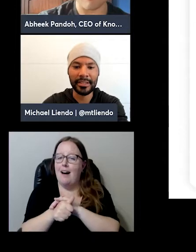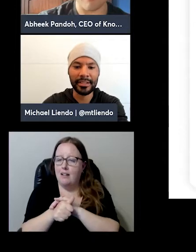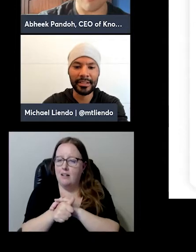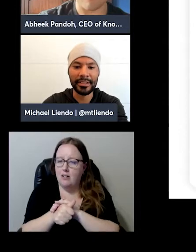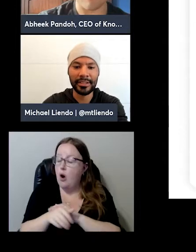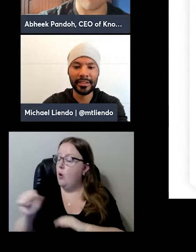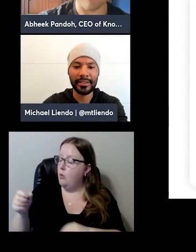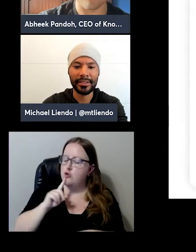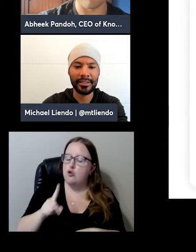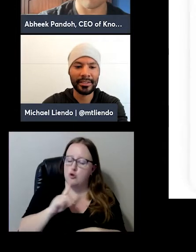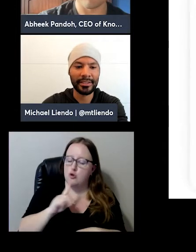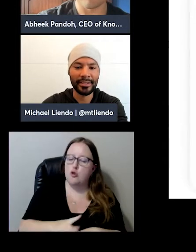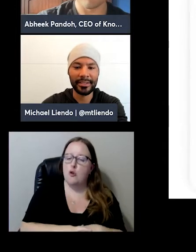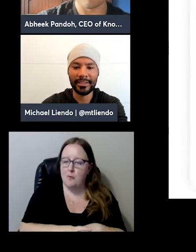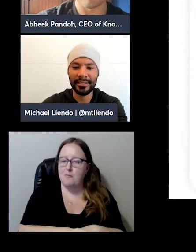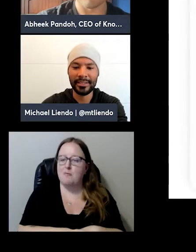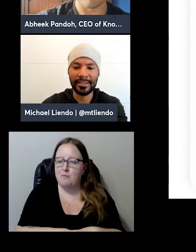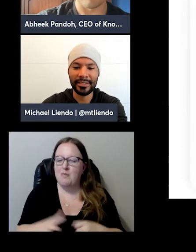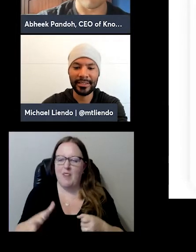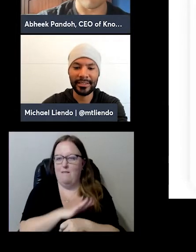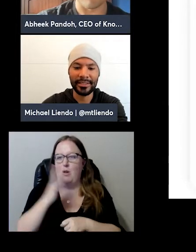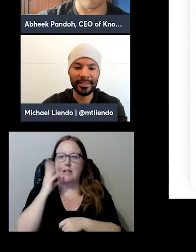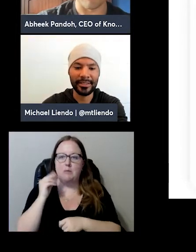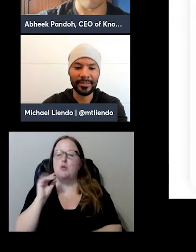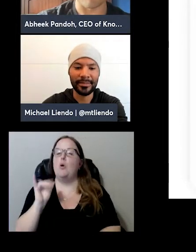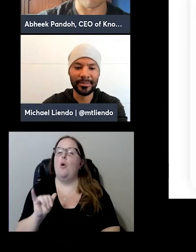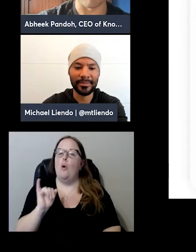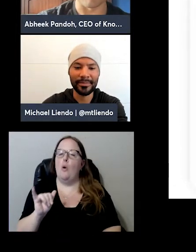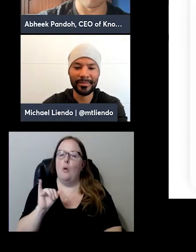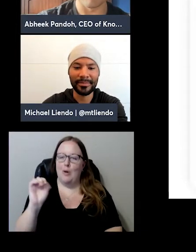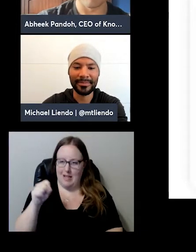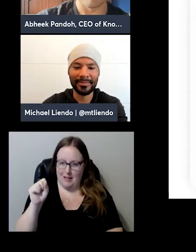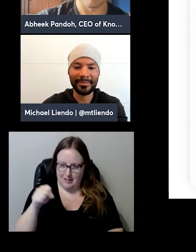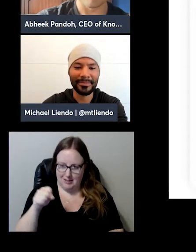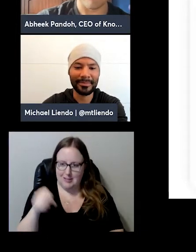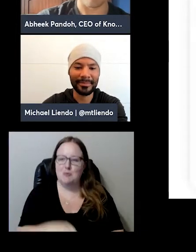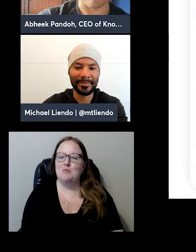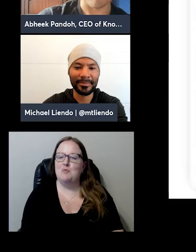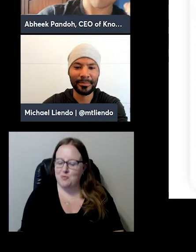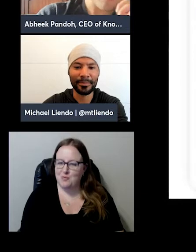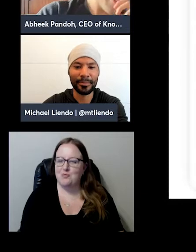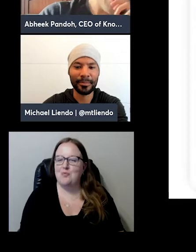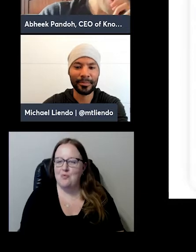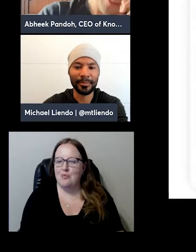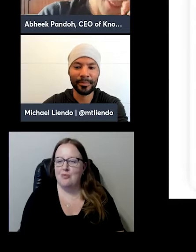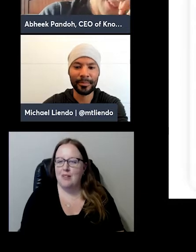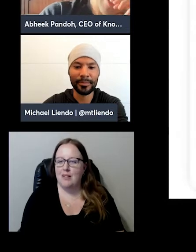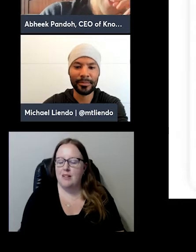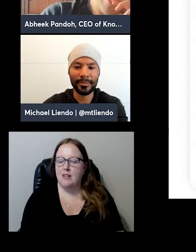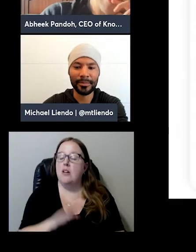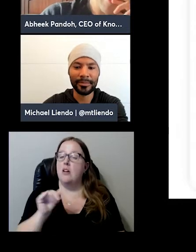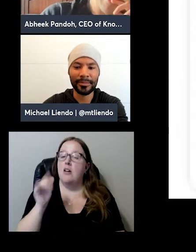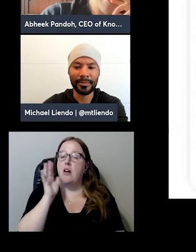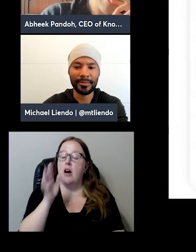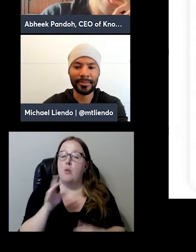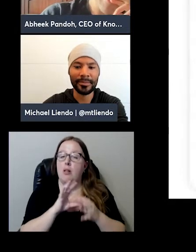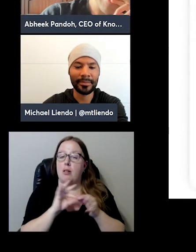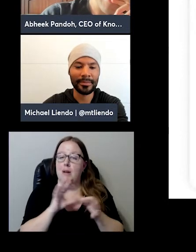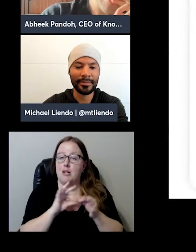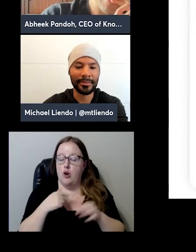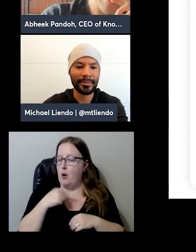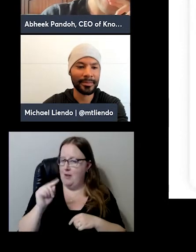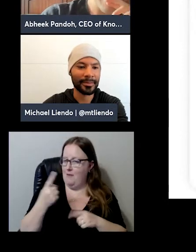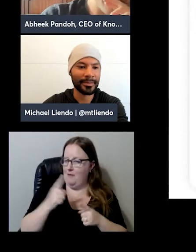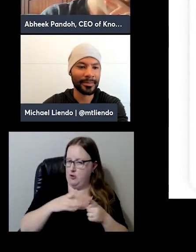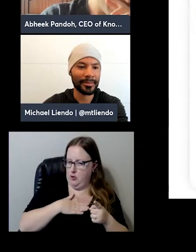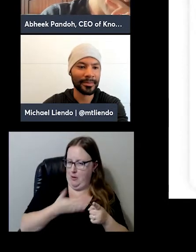Oh yeah, got it. There we. Alright. Oh yes. Yeah, there we go. And so now yeah. I'll say I'll be the first to admit and probably